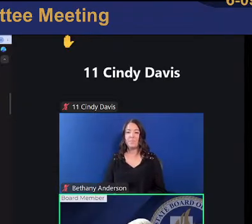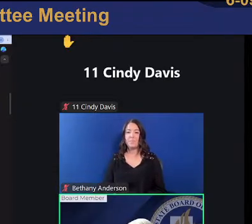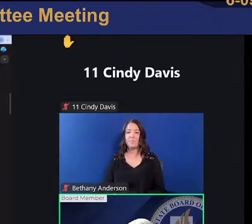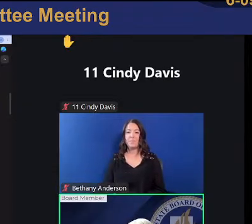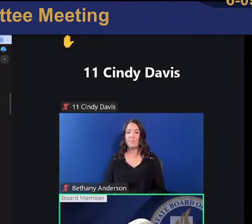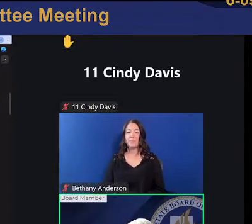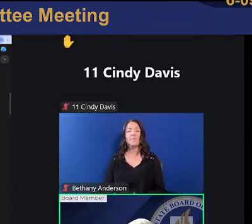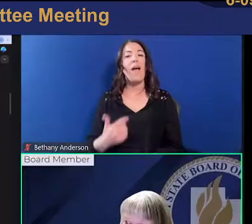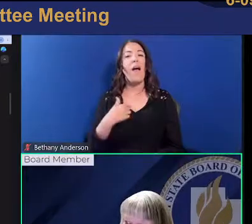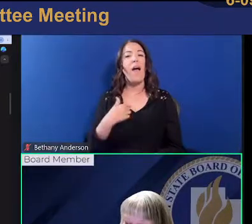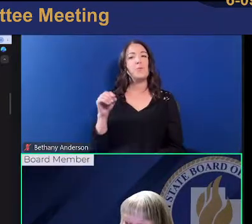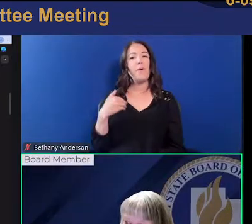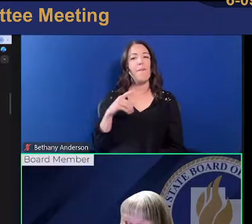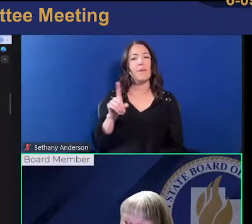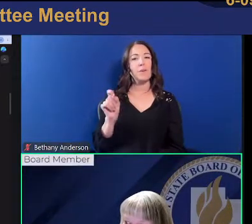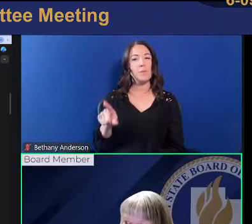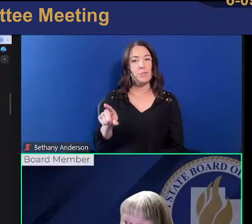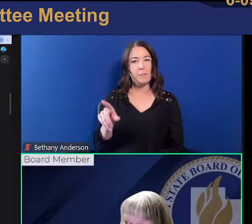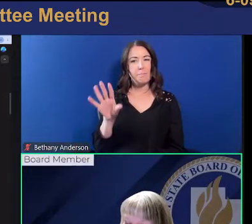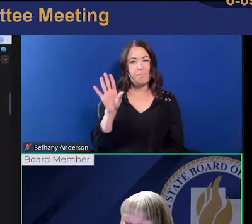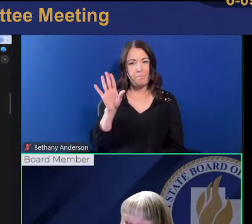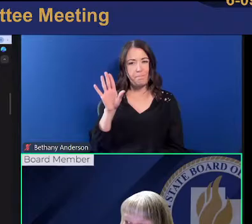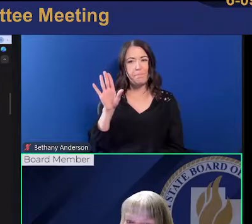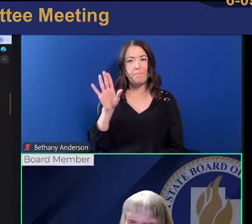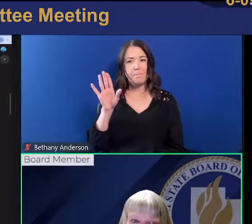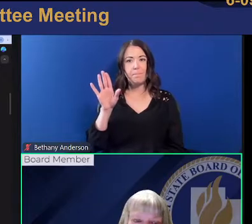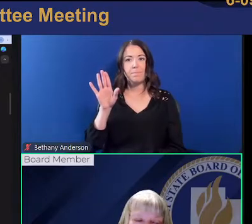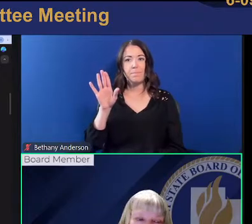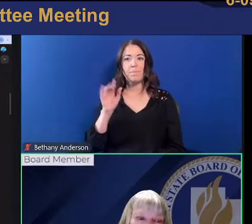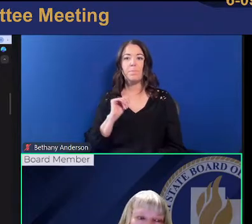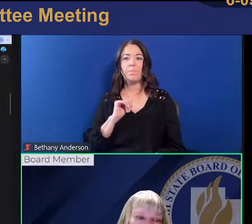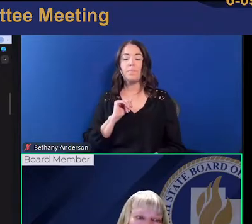I do have a question. So